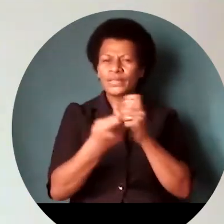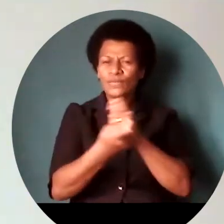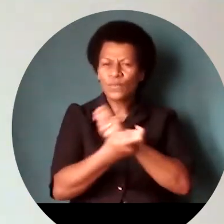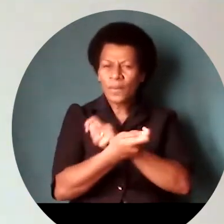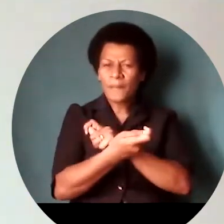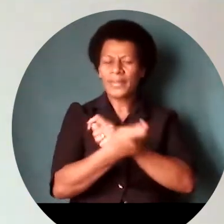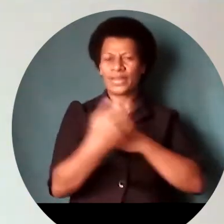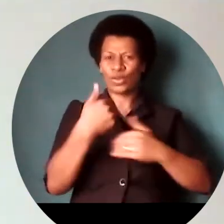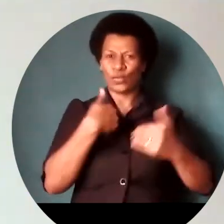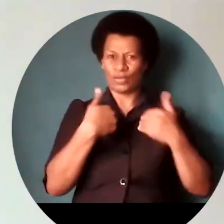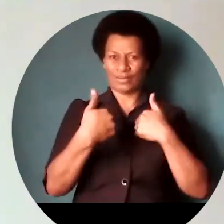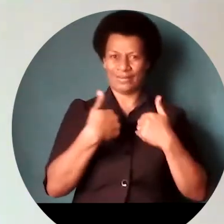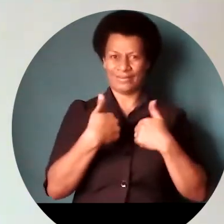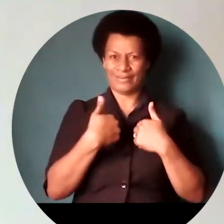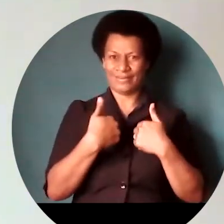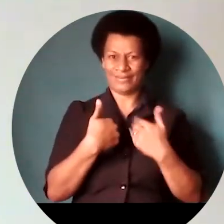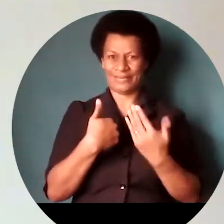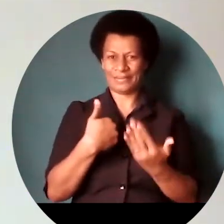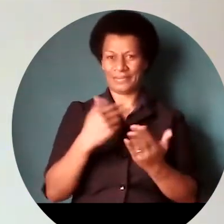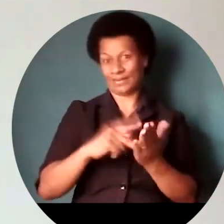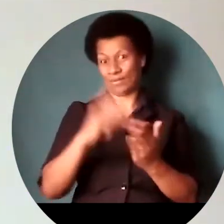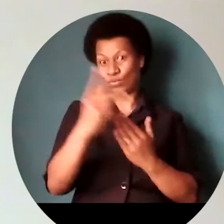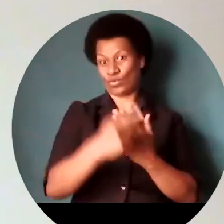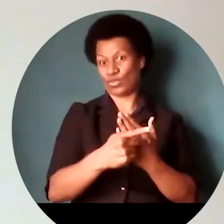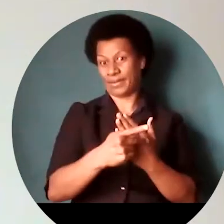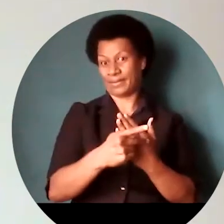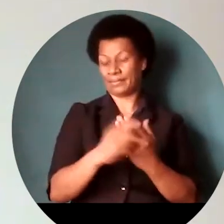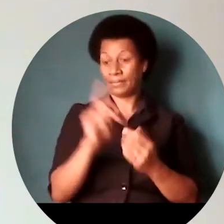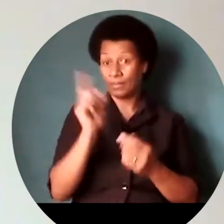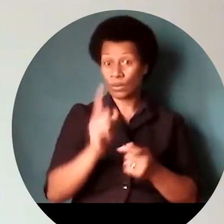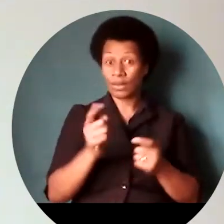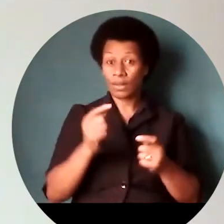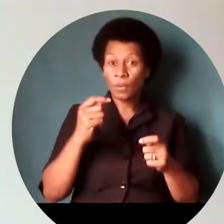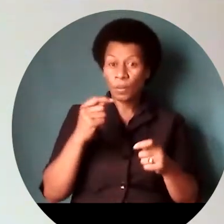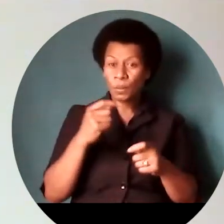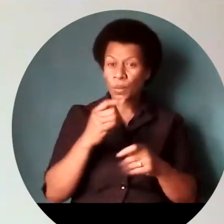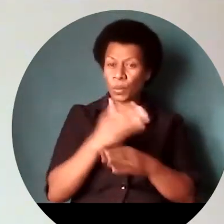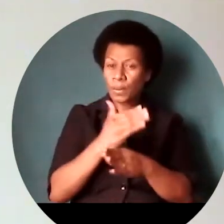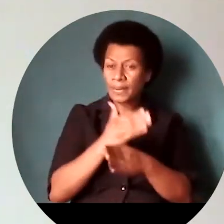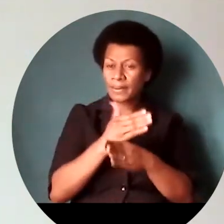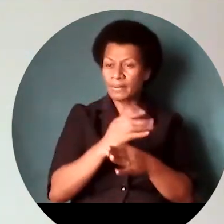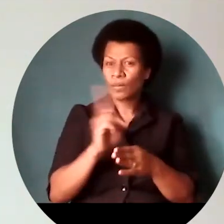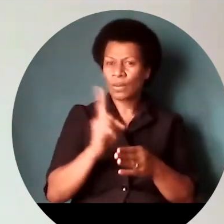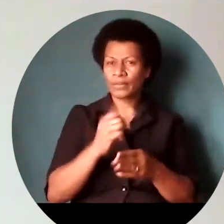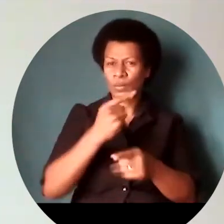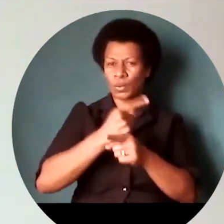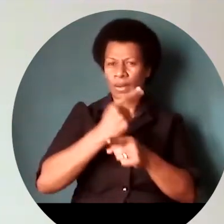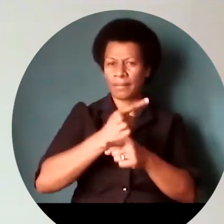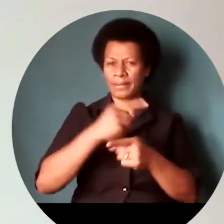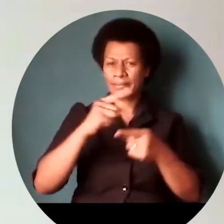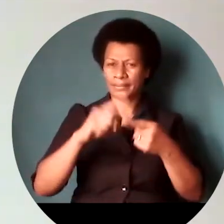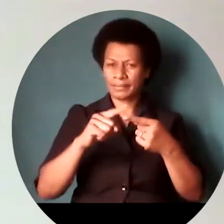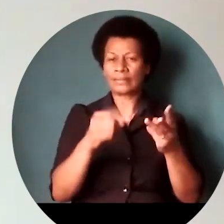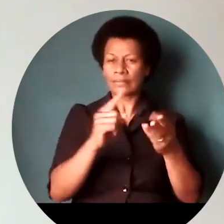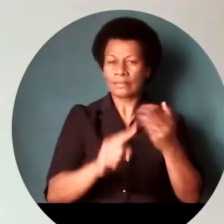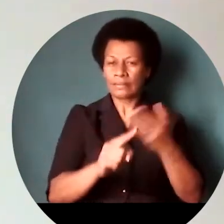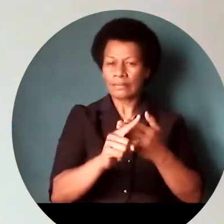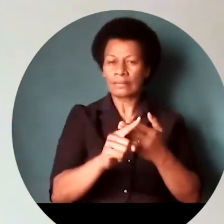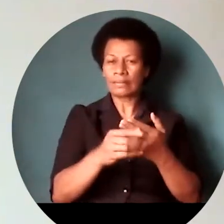Universities for a Changing Climate project. My task today is to briefly talk about our PARG